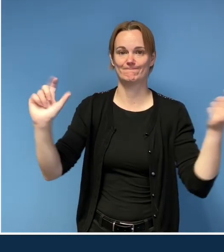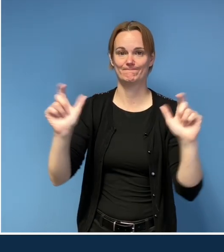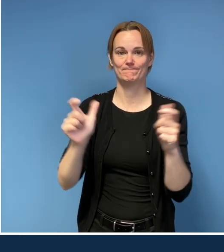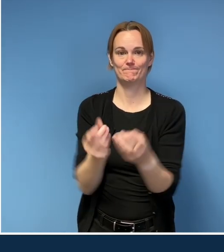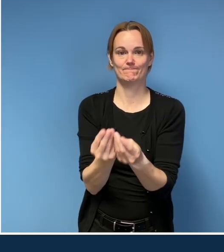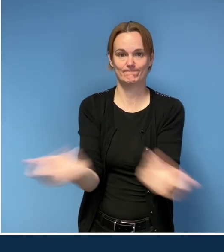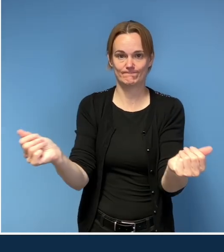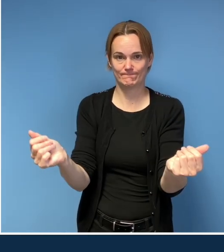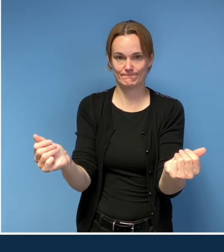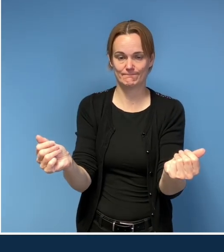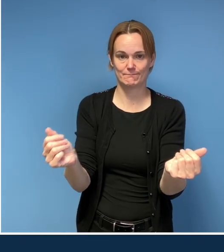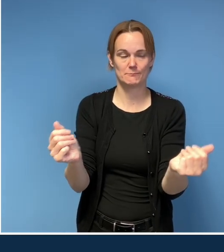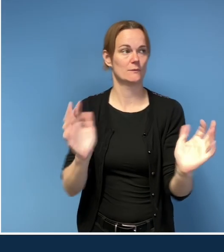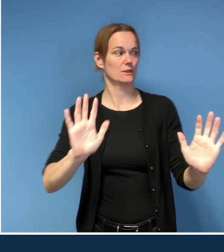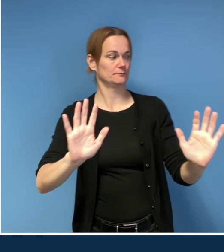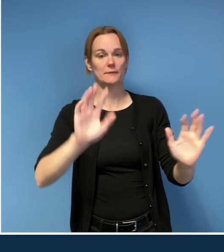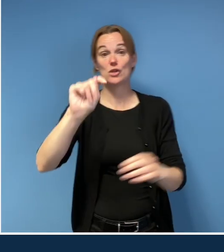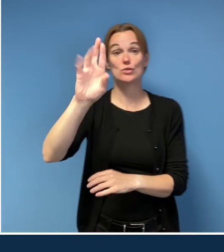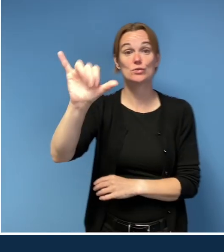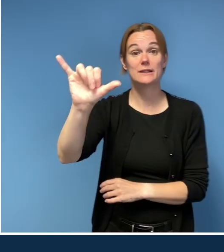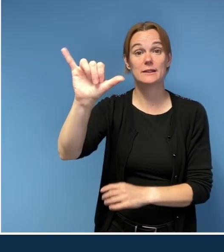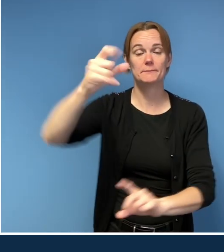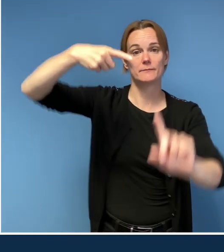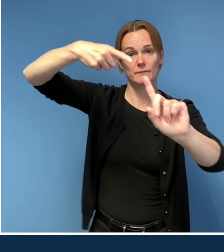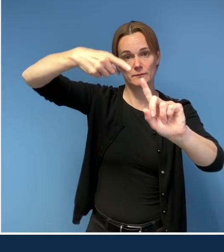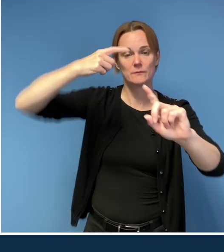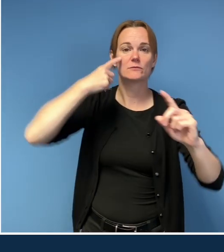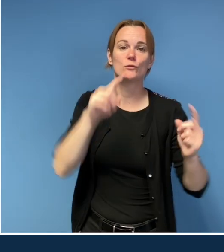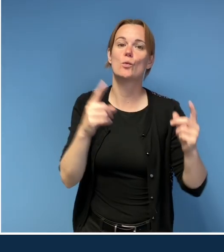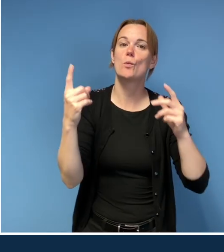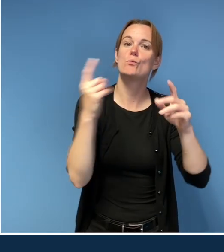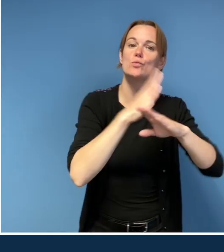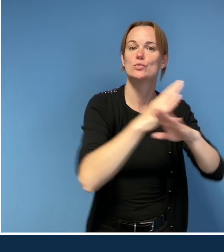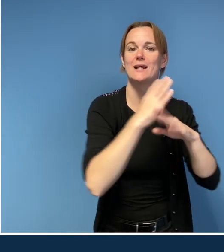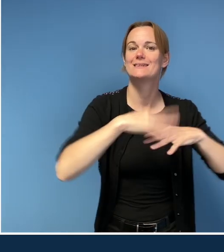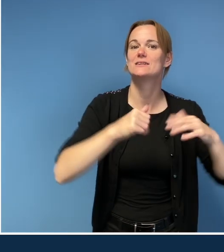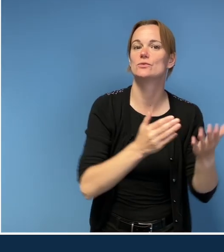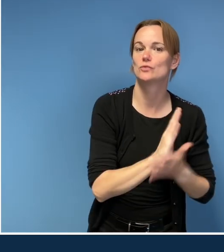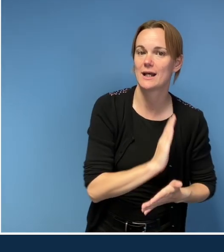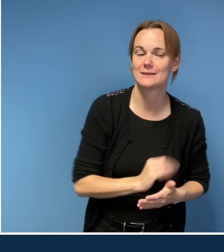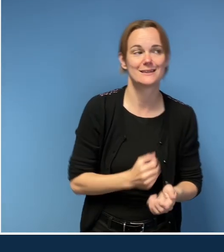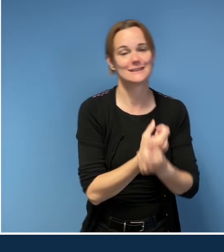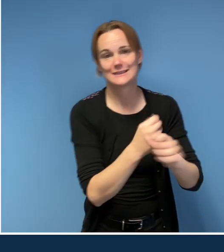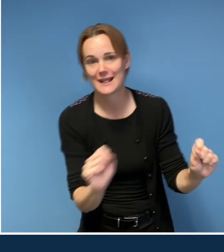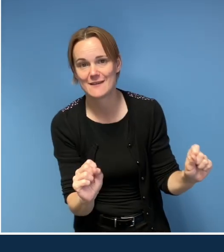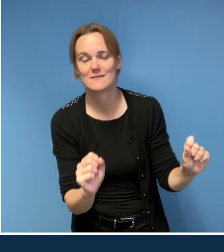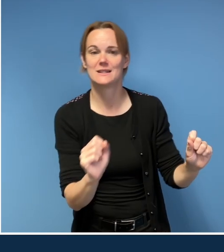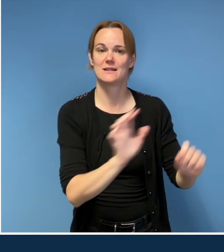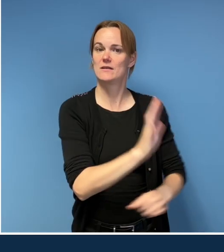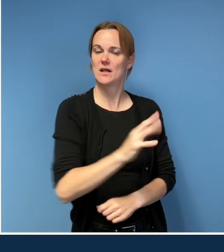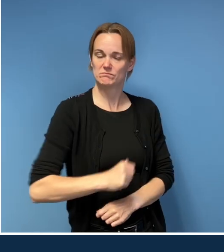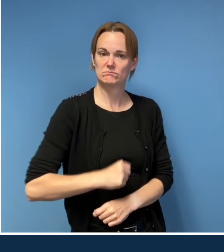treaties, were meant to protect Indigenous rights, the rights to safety, dignity, and well-being. And when